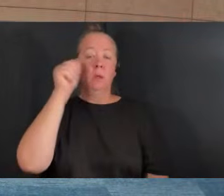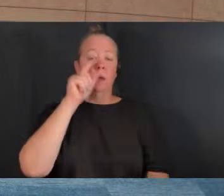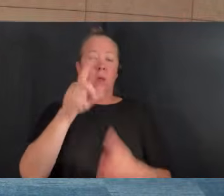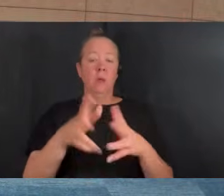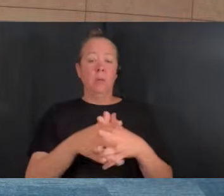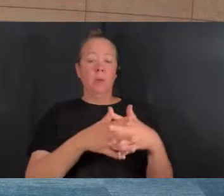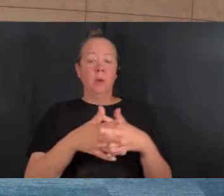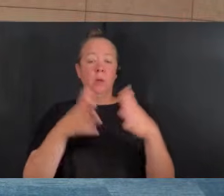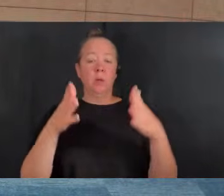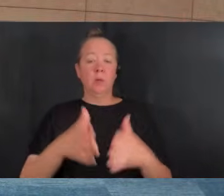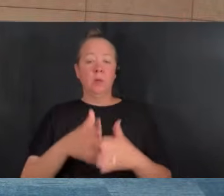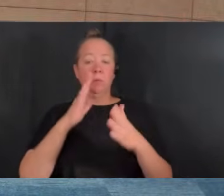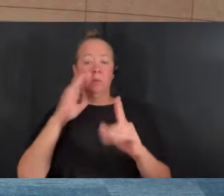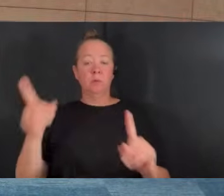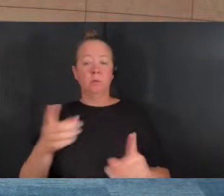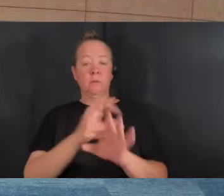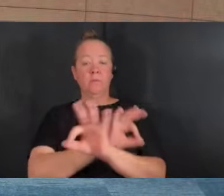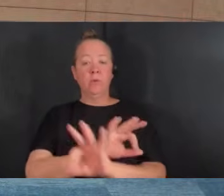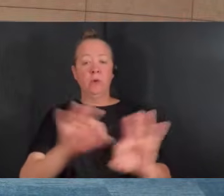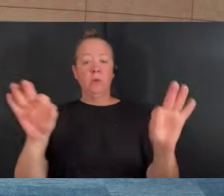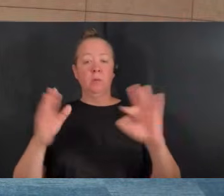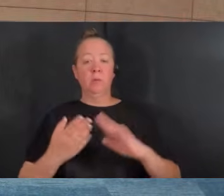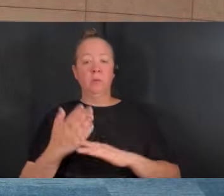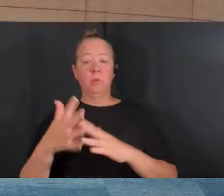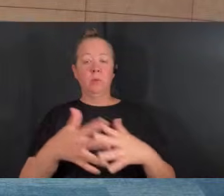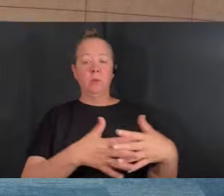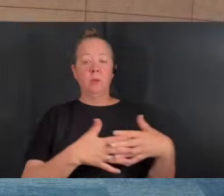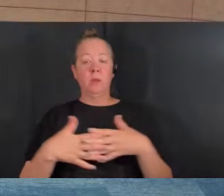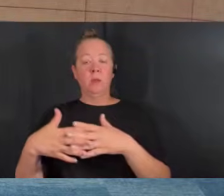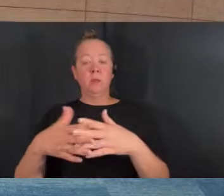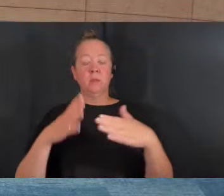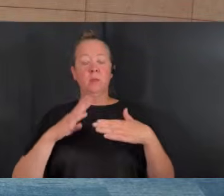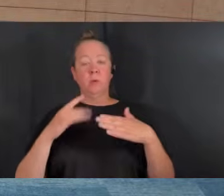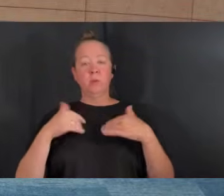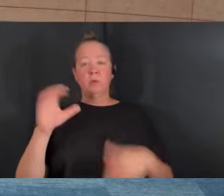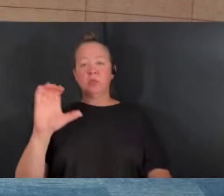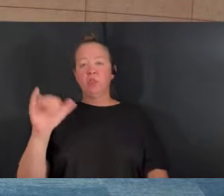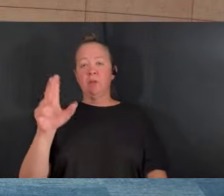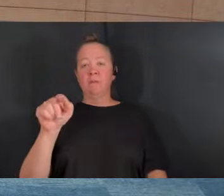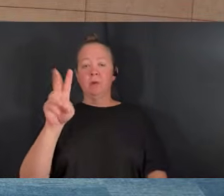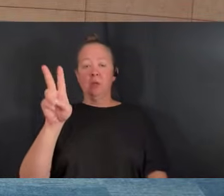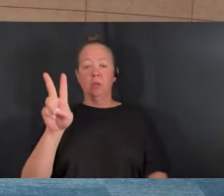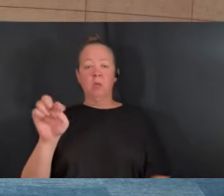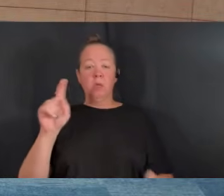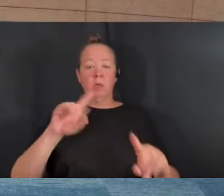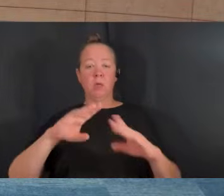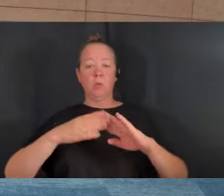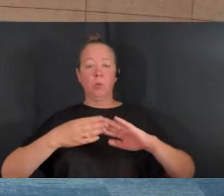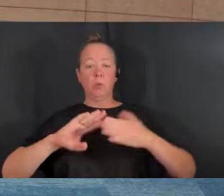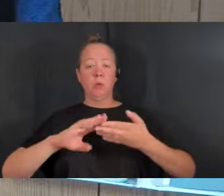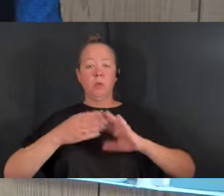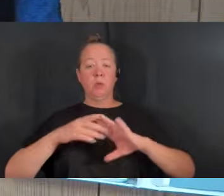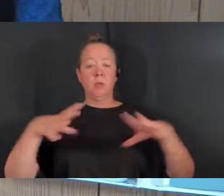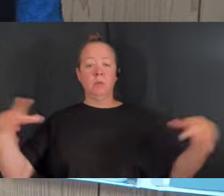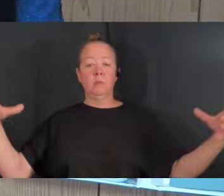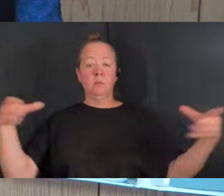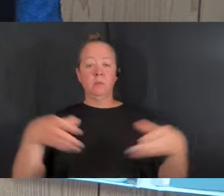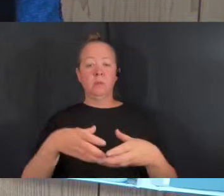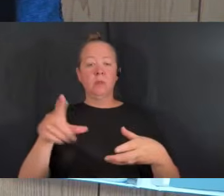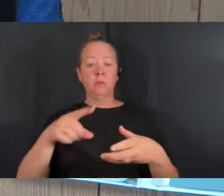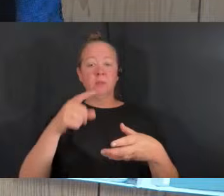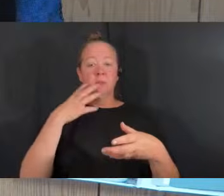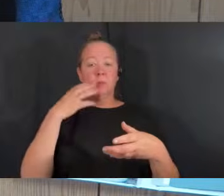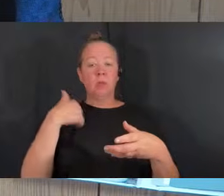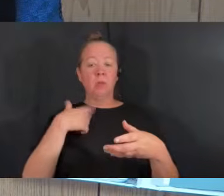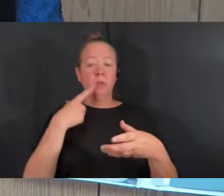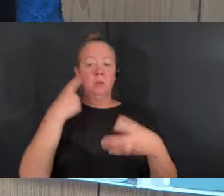together to celebrate our common bond of freedom. This has been an African American annual celebration tradition since June 19, 1886.